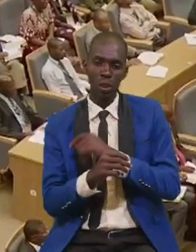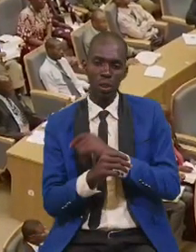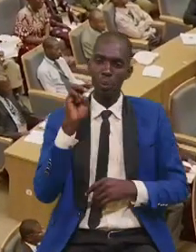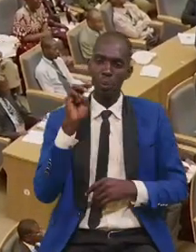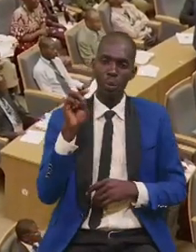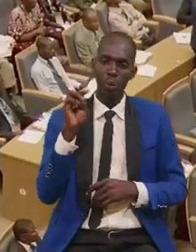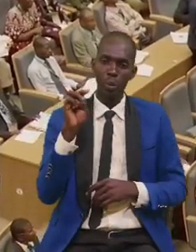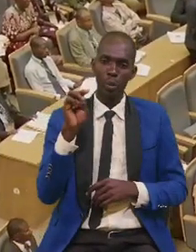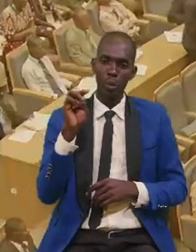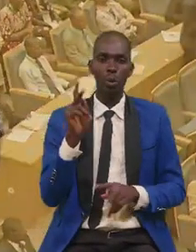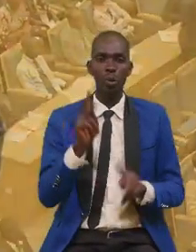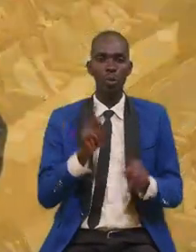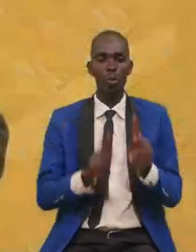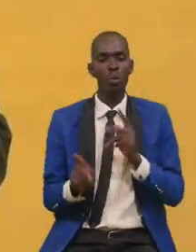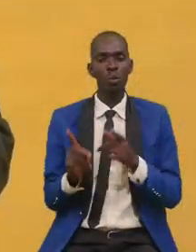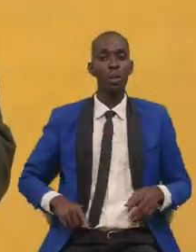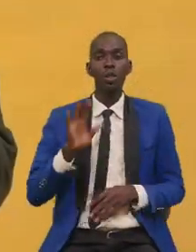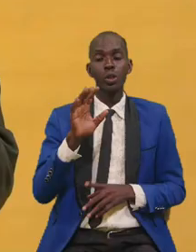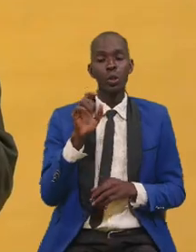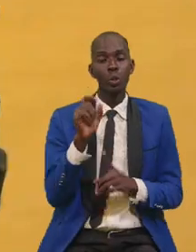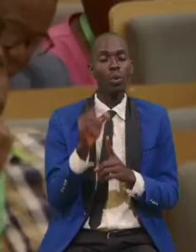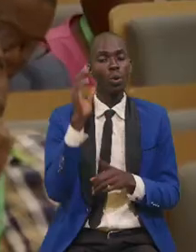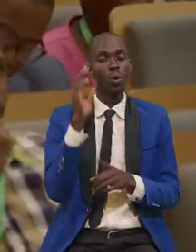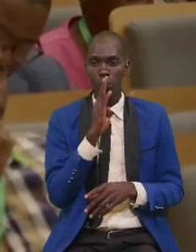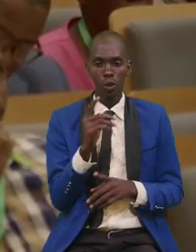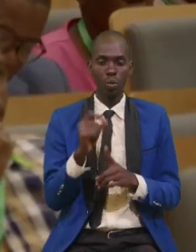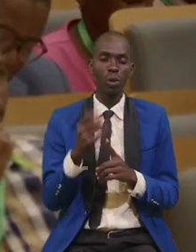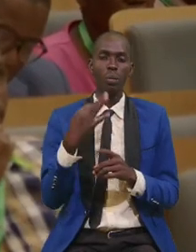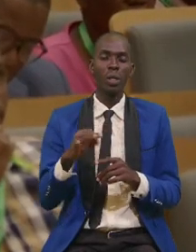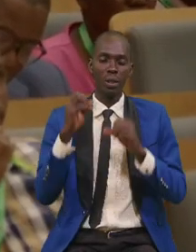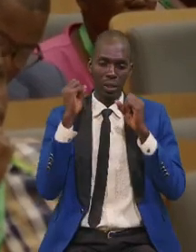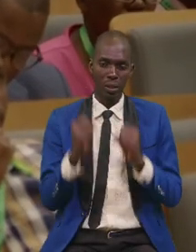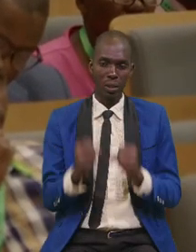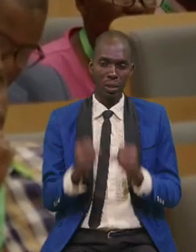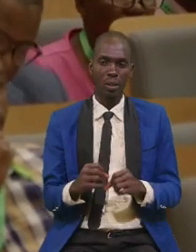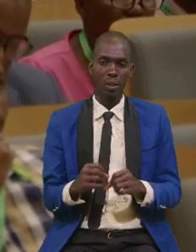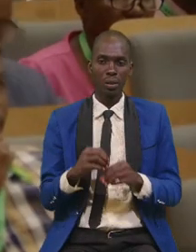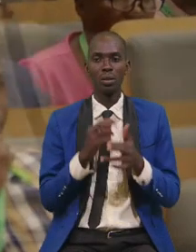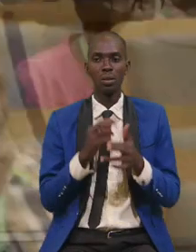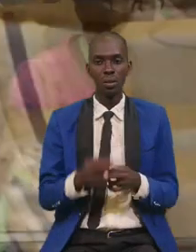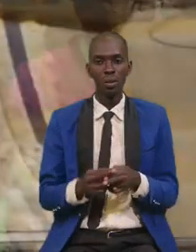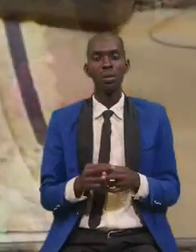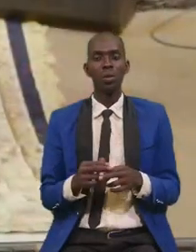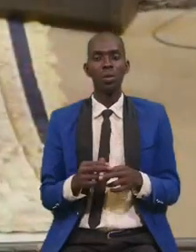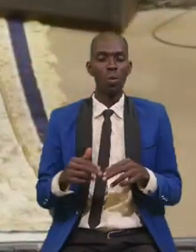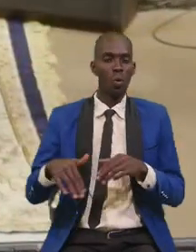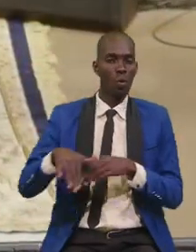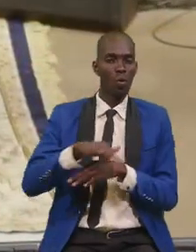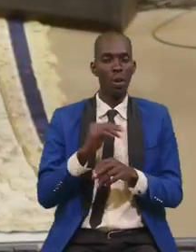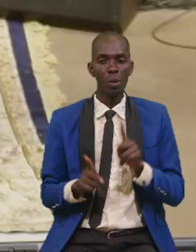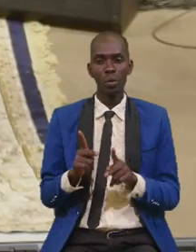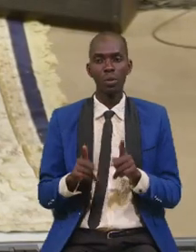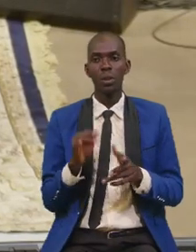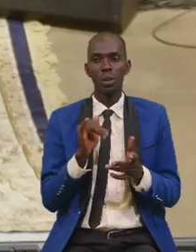word will be a word of power over the people you are sent to minister to,